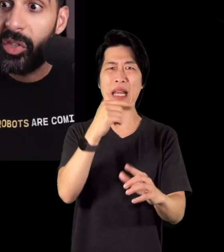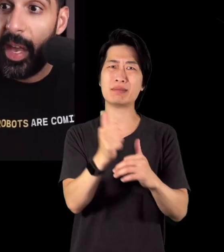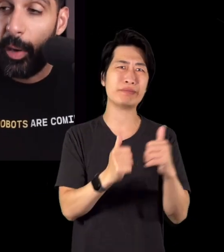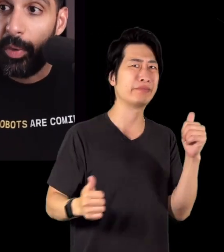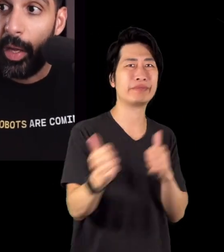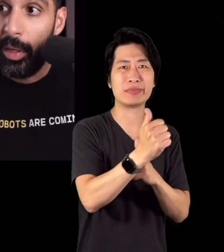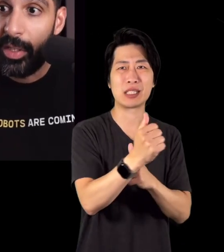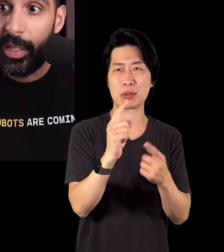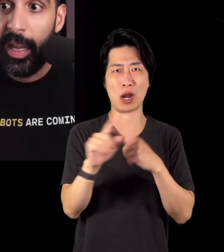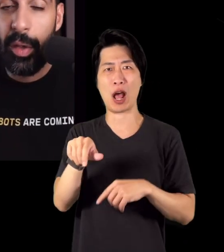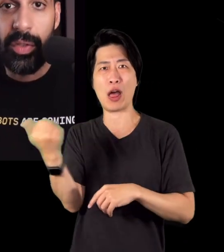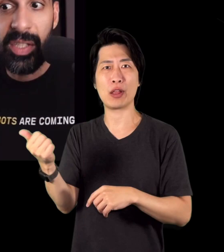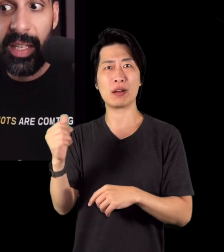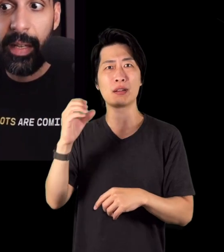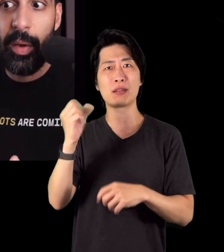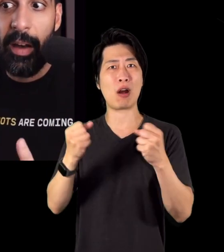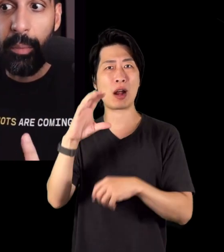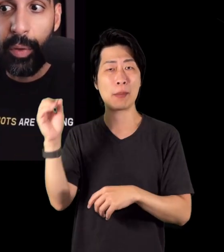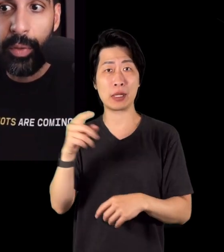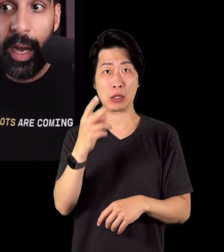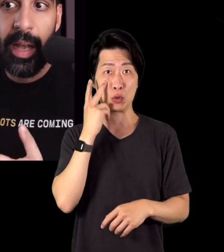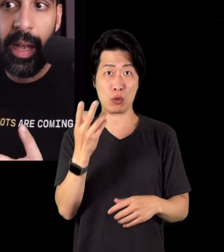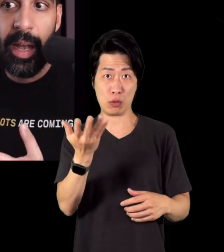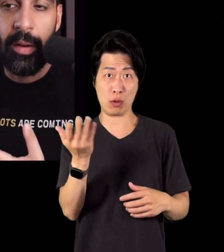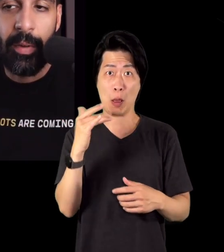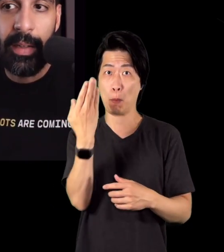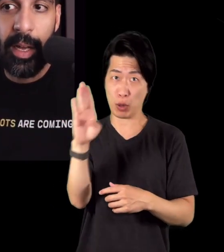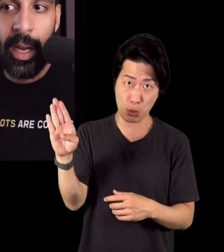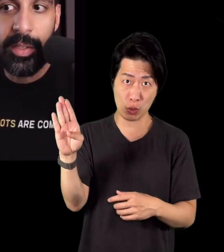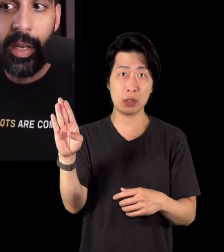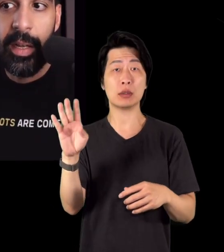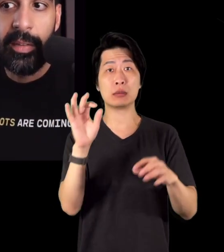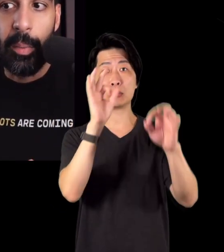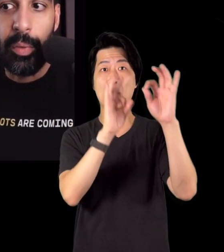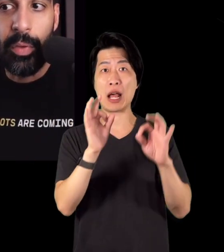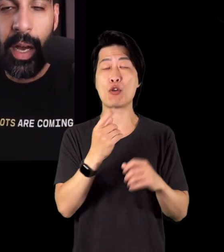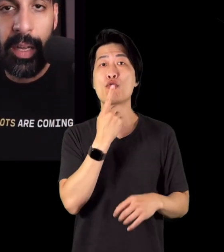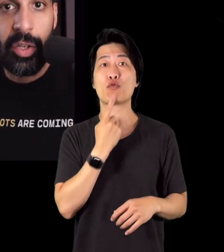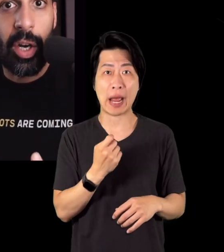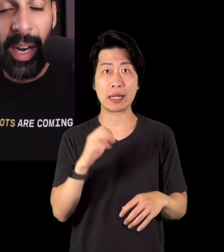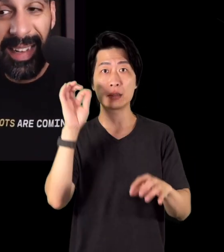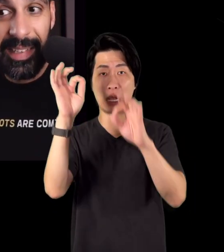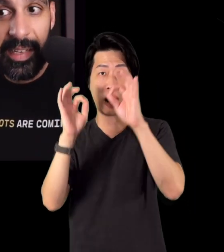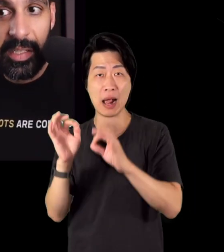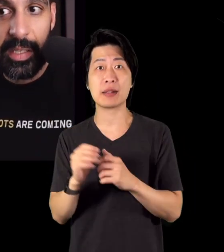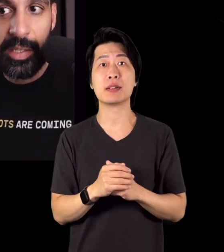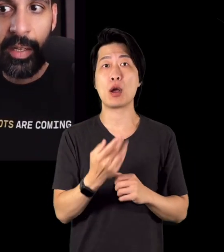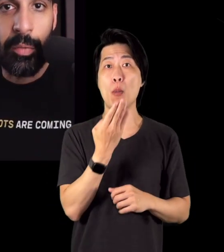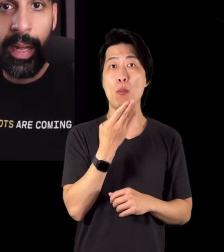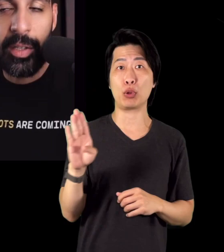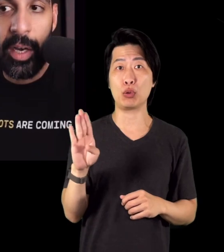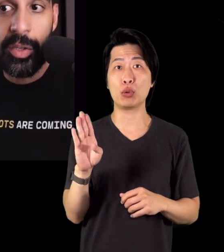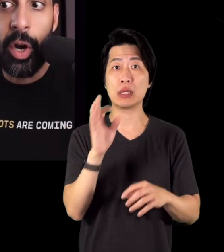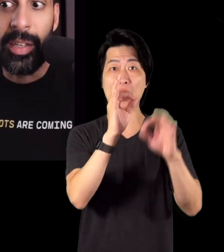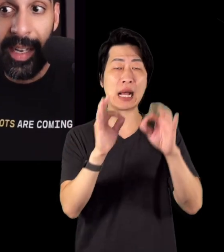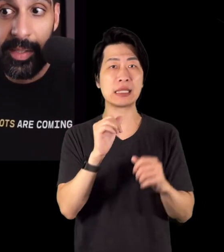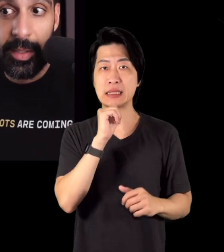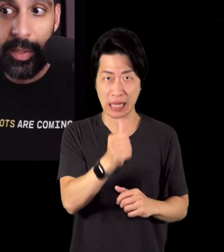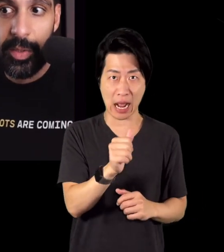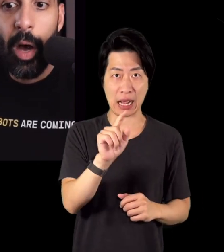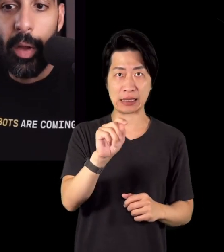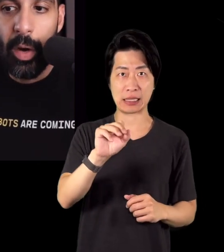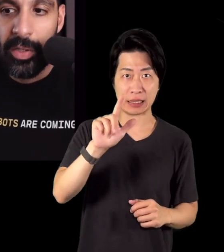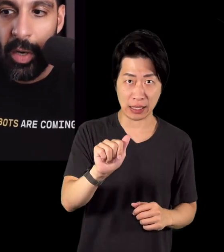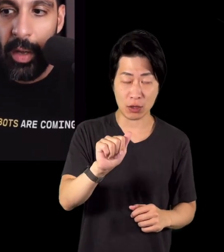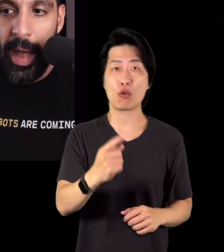what the scatter plot looks like. You'll see that you have blue dots and red dots. The blue dots are non-Teslas and the red dots are